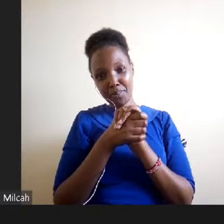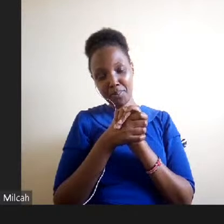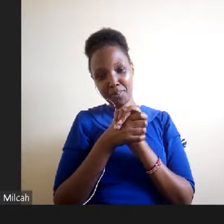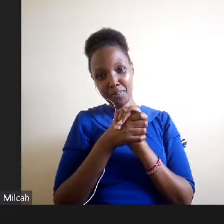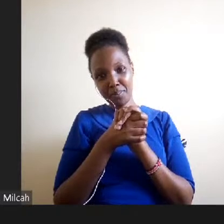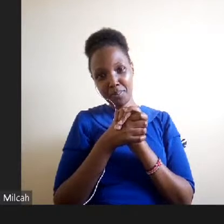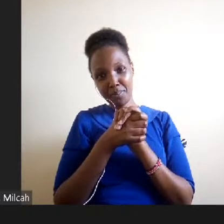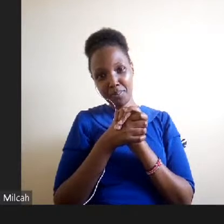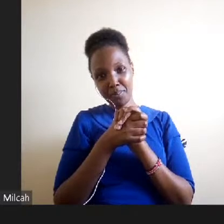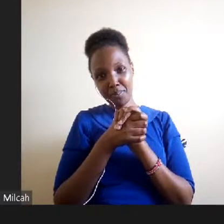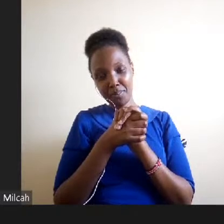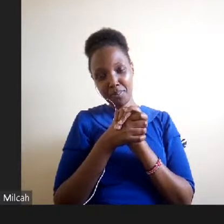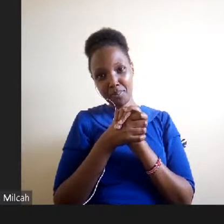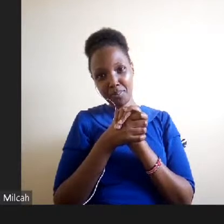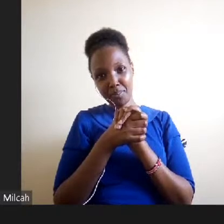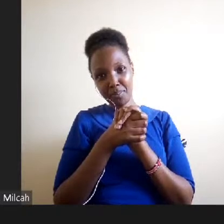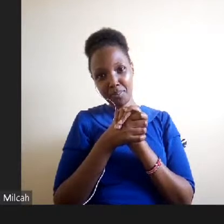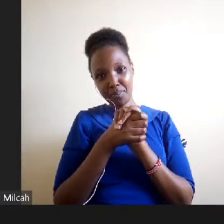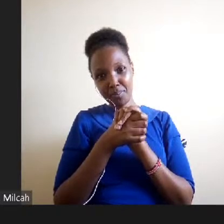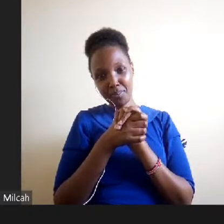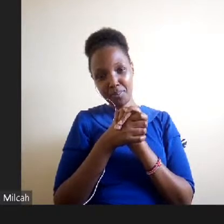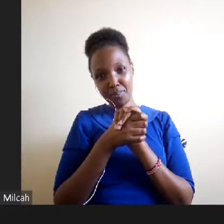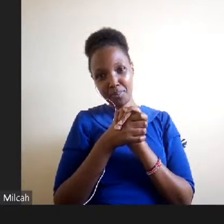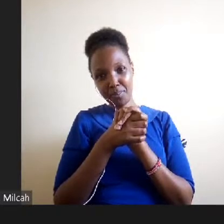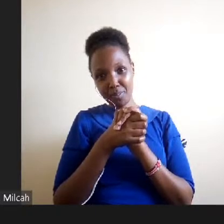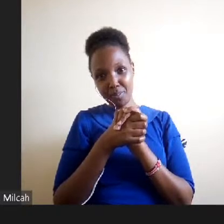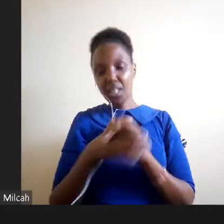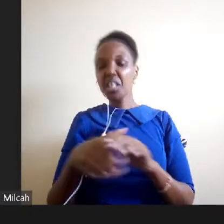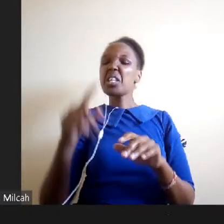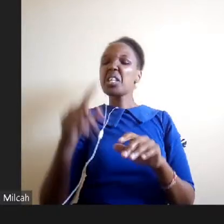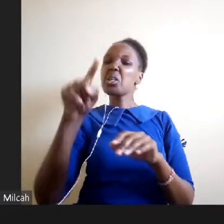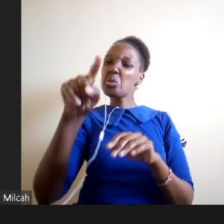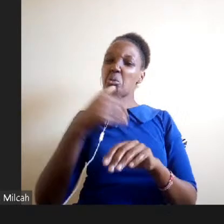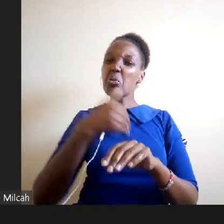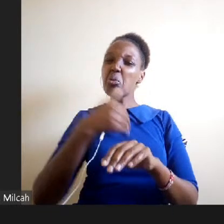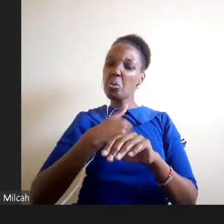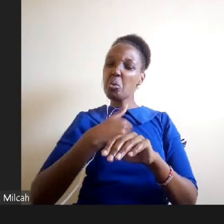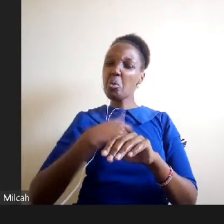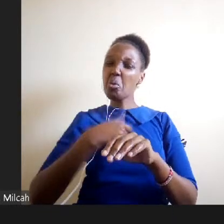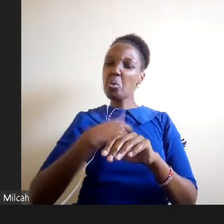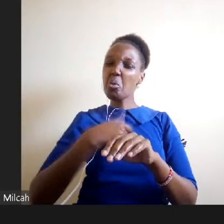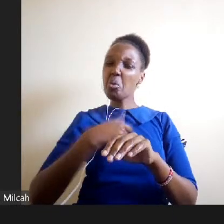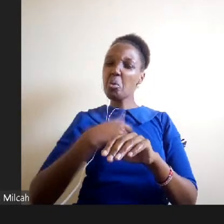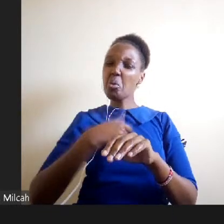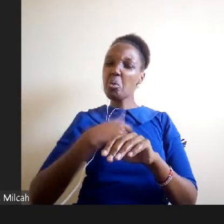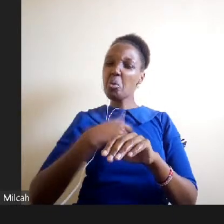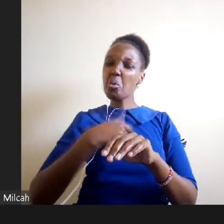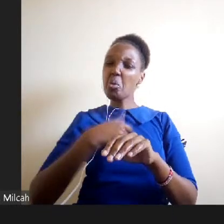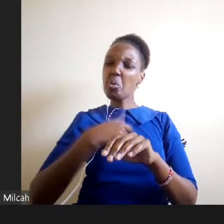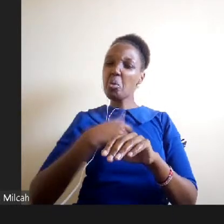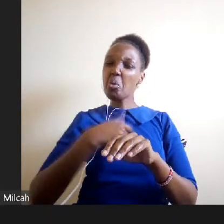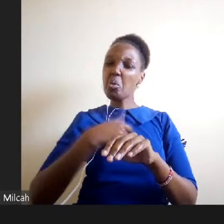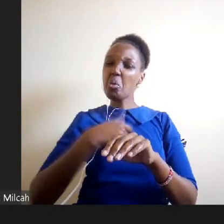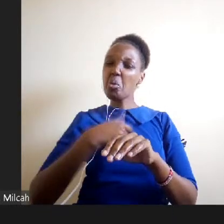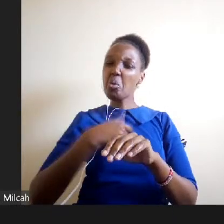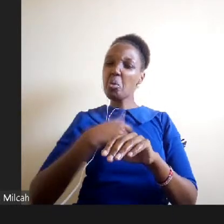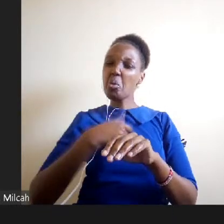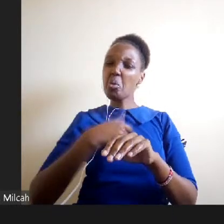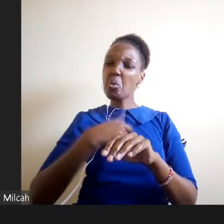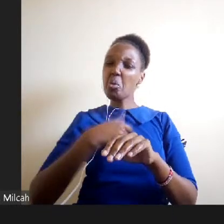Again, you have the ability to make these settings consistent across school nights and weekend nights.